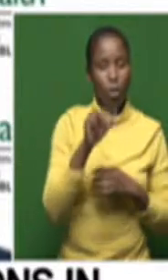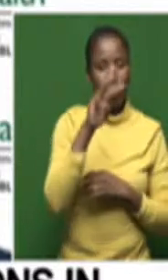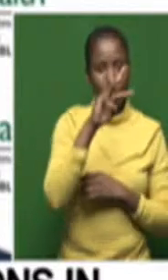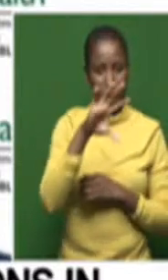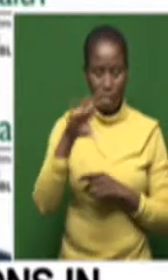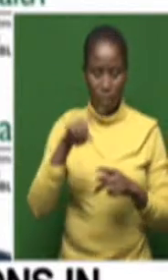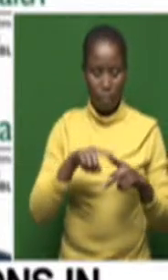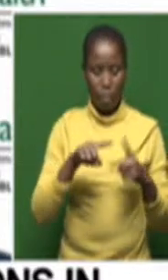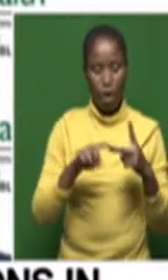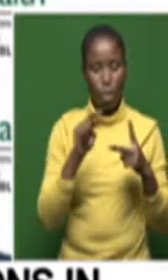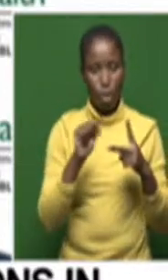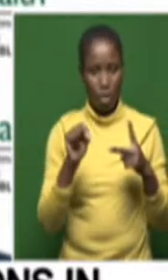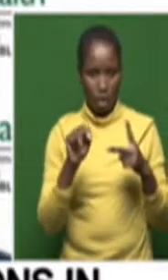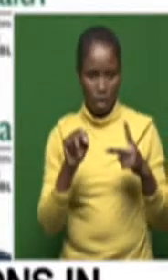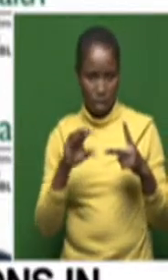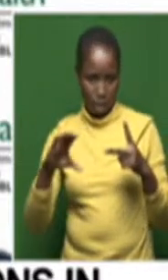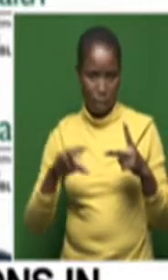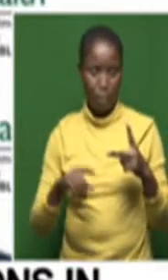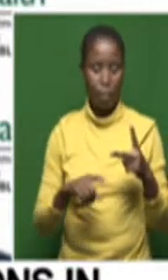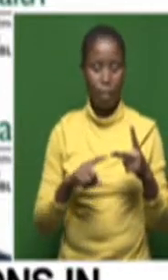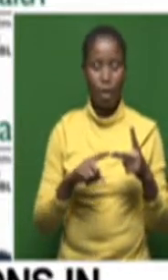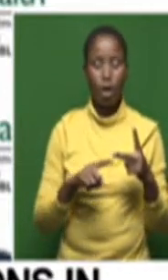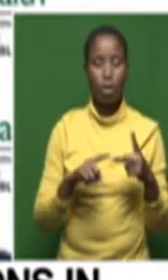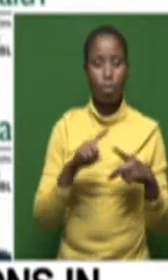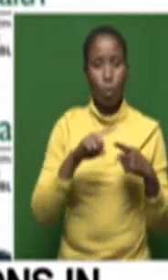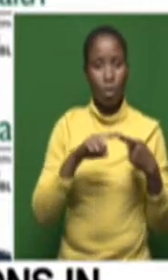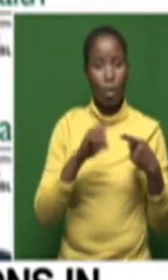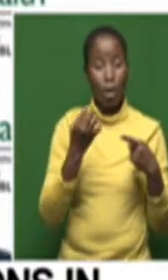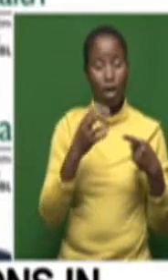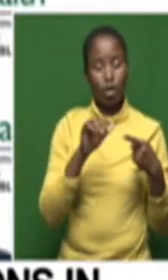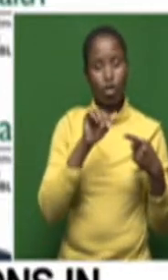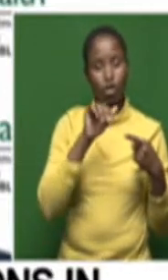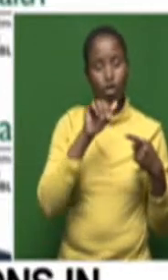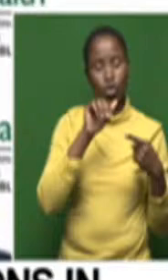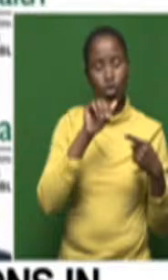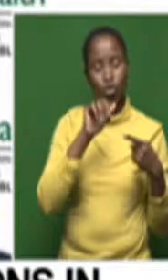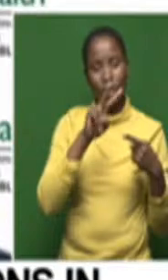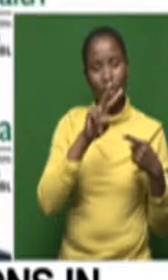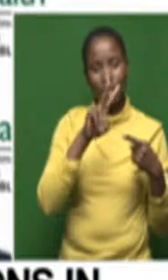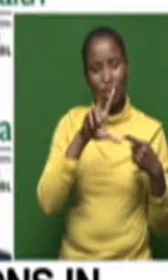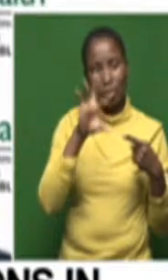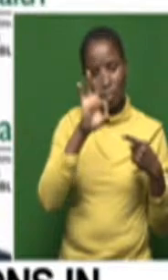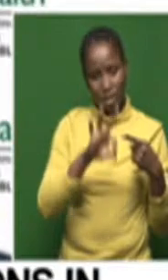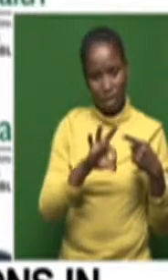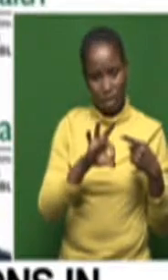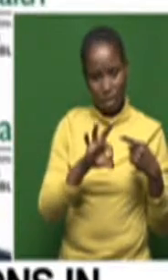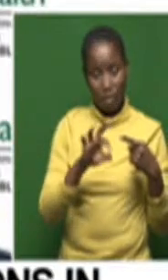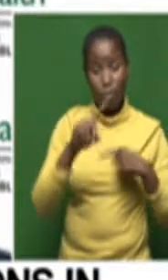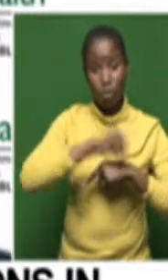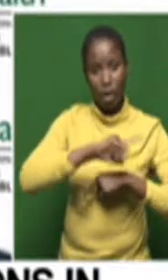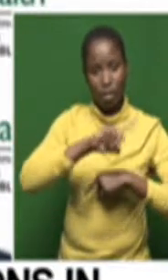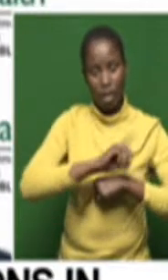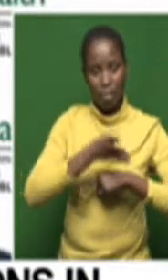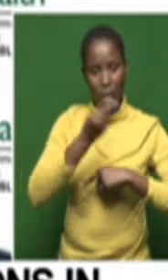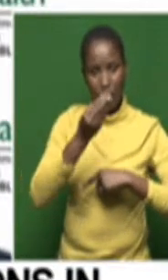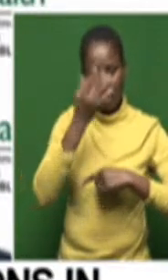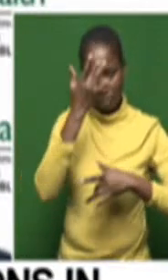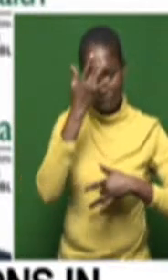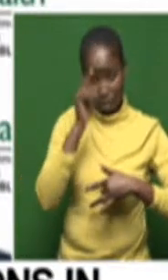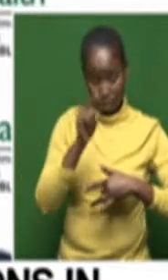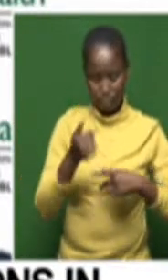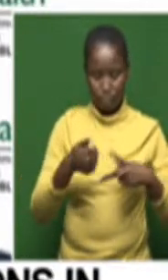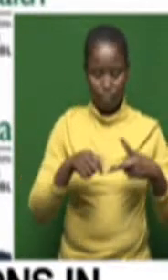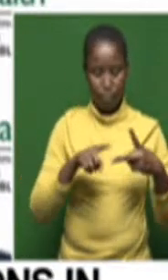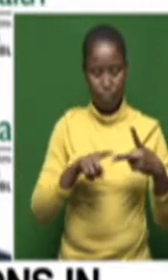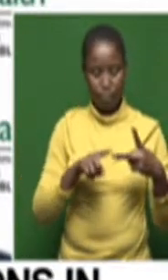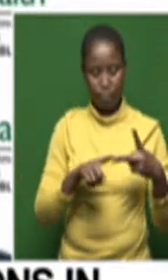Northern Cape. The Western Cape had an average of 27% positive rate daily, and